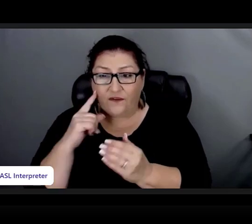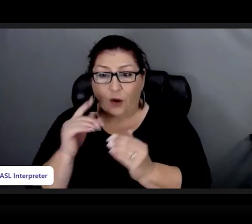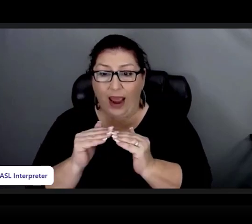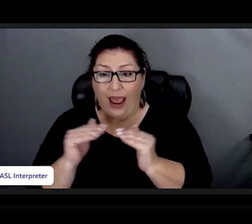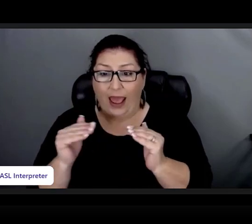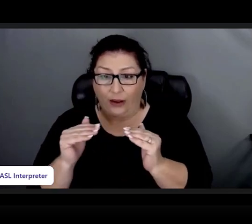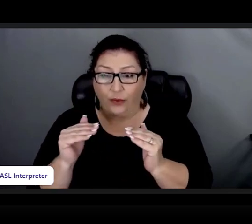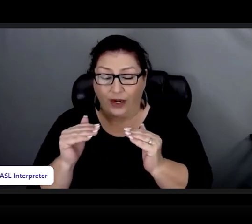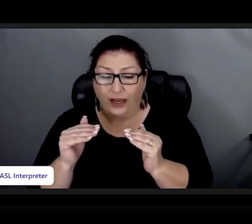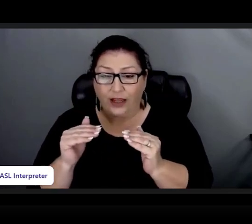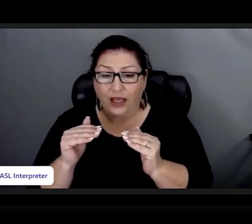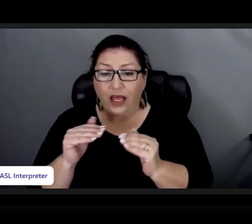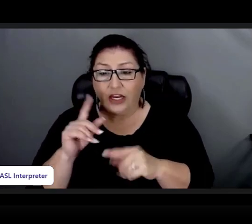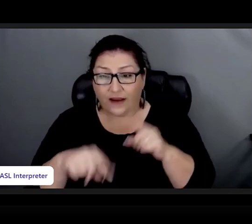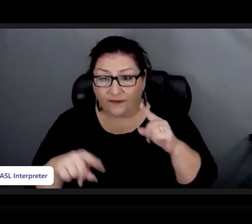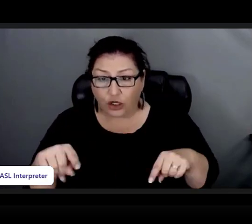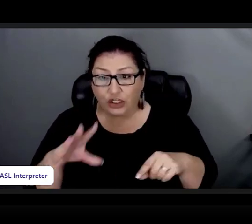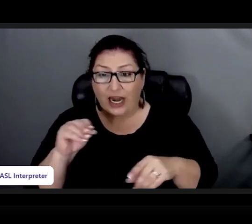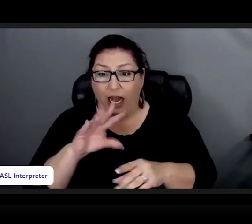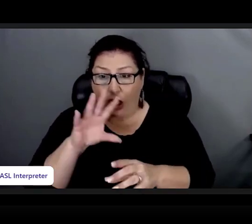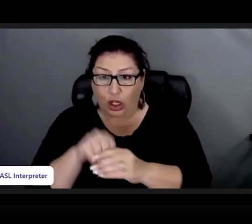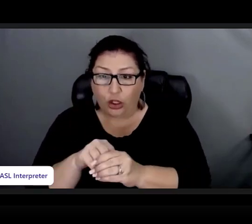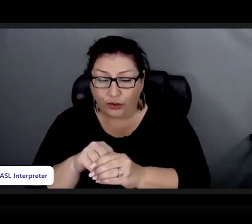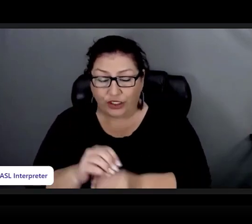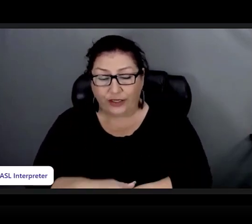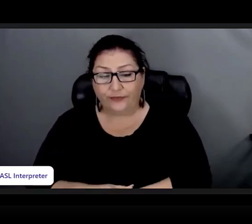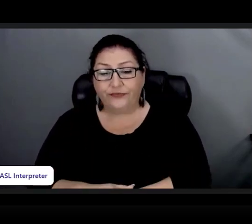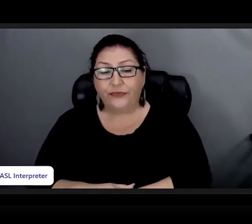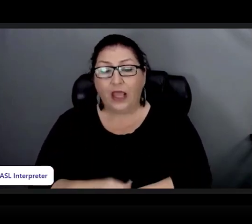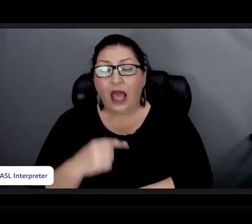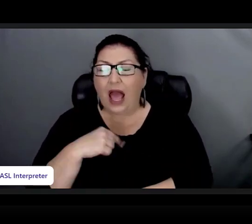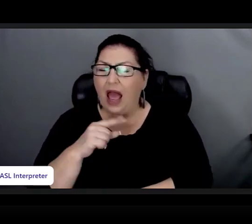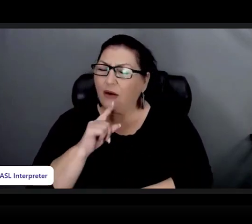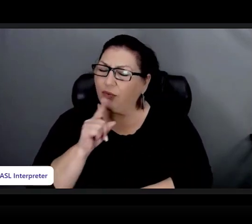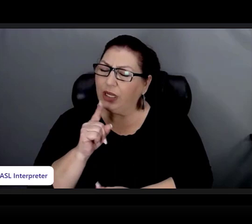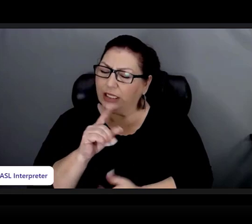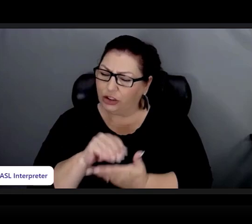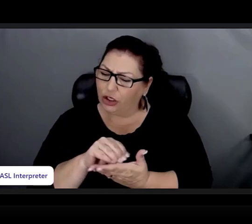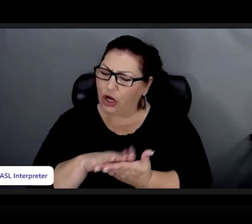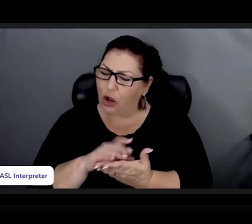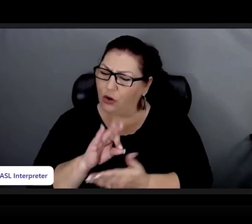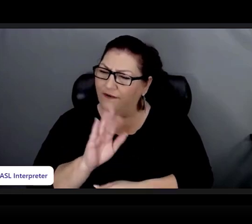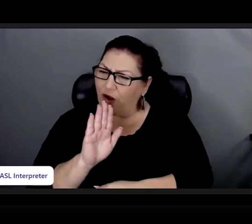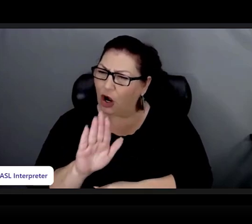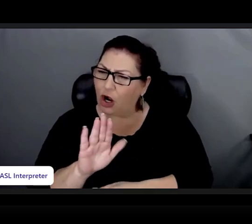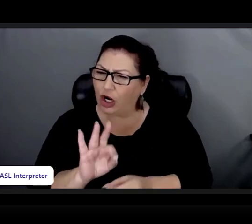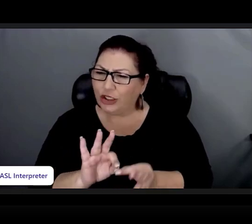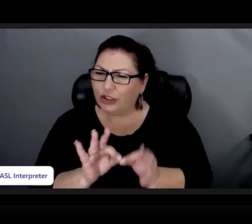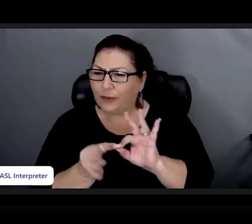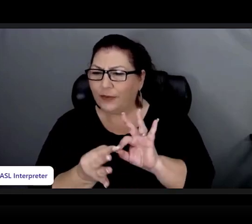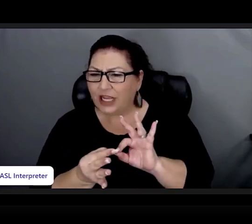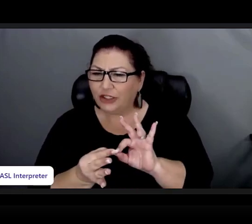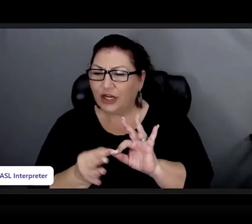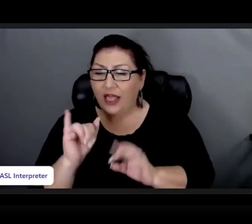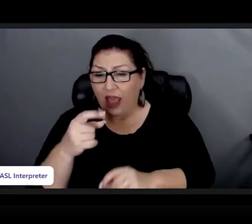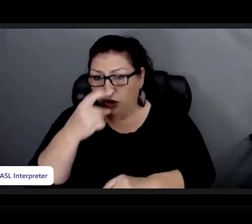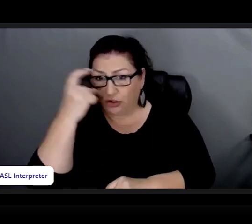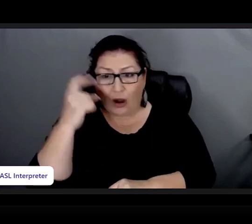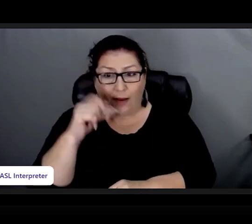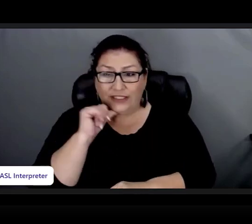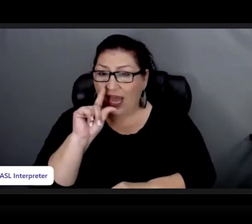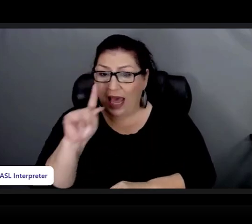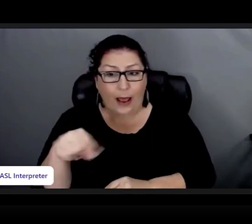and inclusion. I took special note of her interpretation that trauma is not just